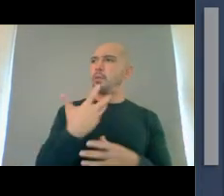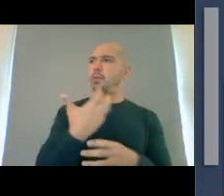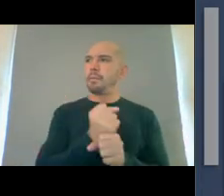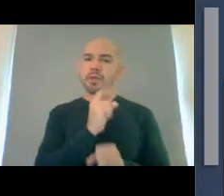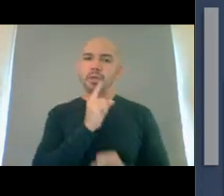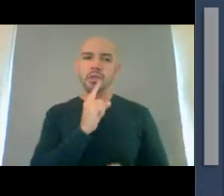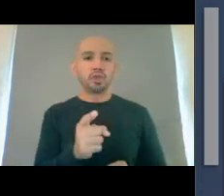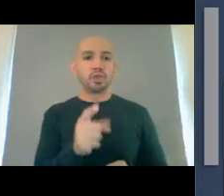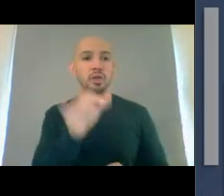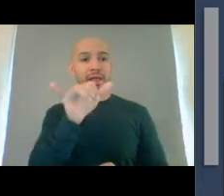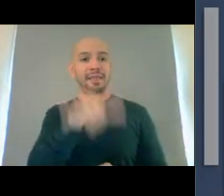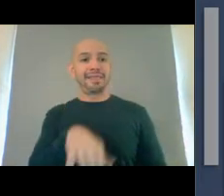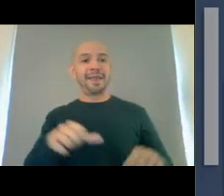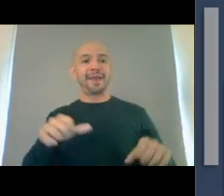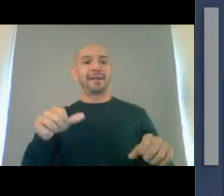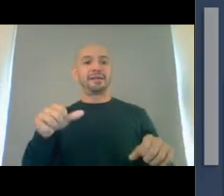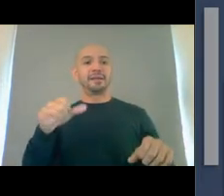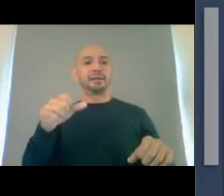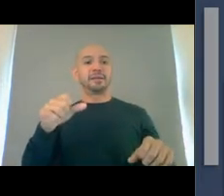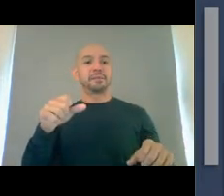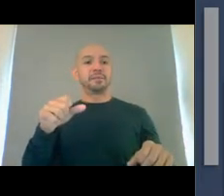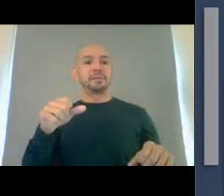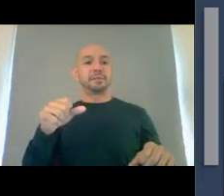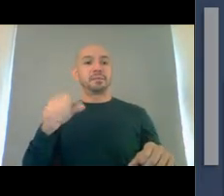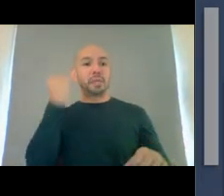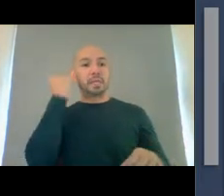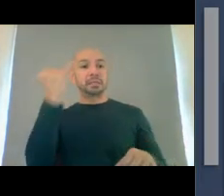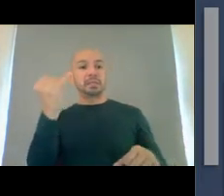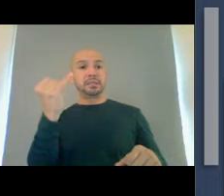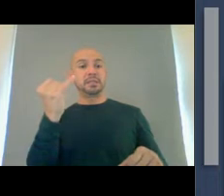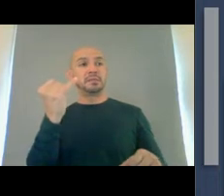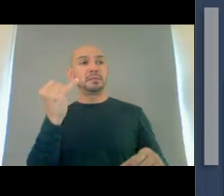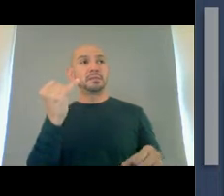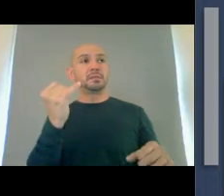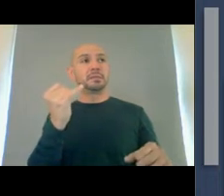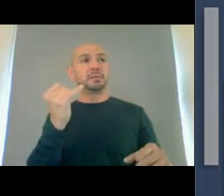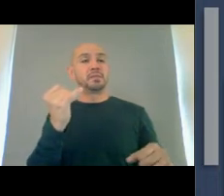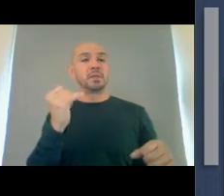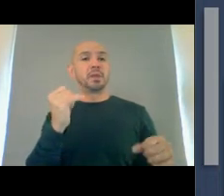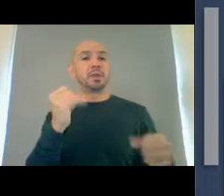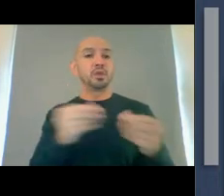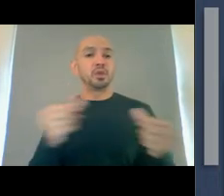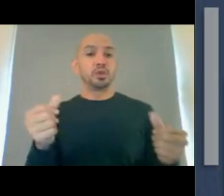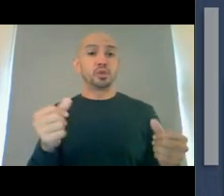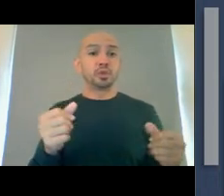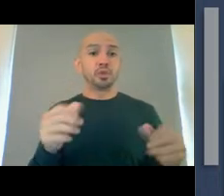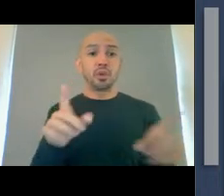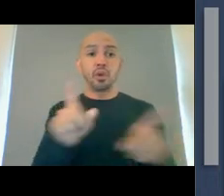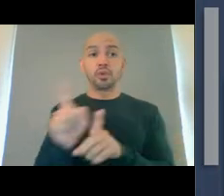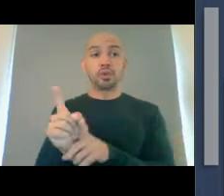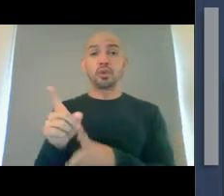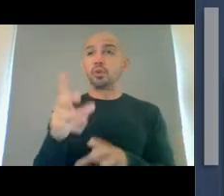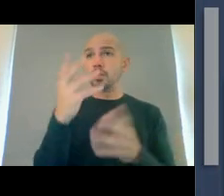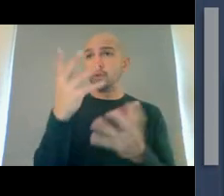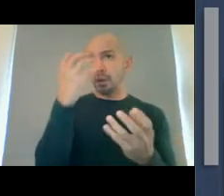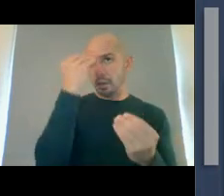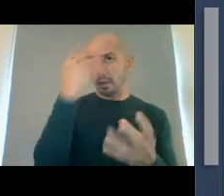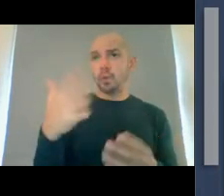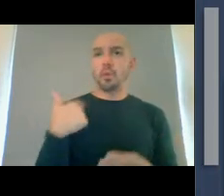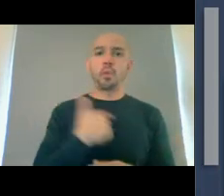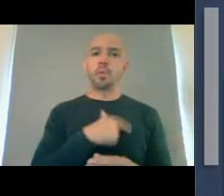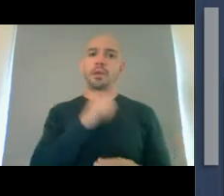that lens as well can i jump in and answer that a couple of ways first of all we have not had conversations uh with the